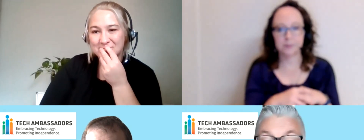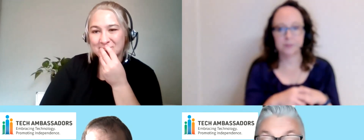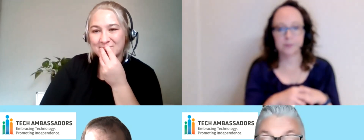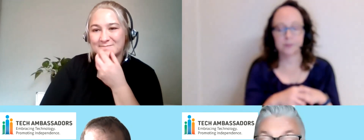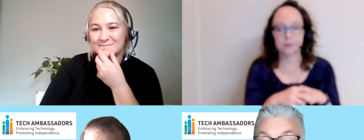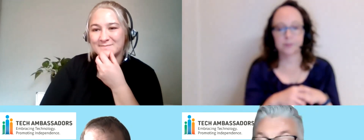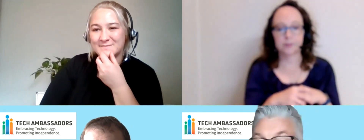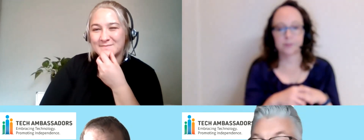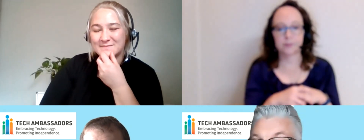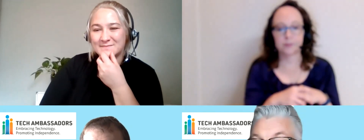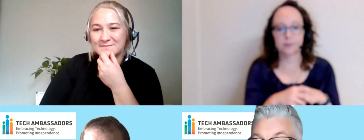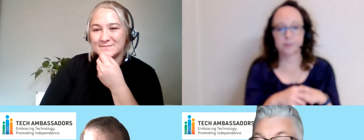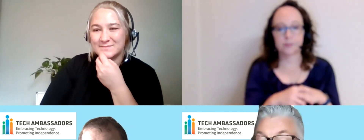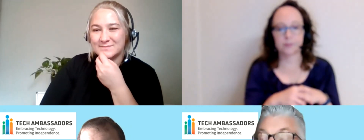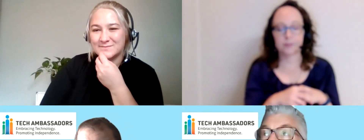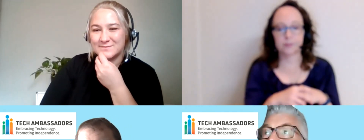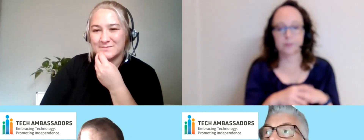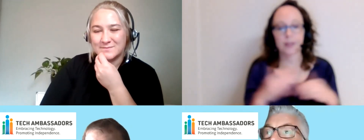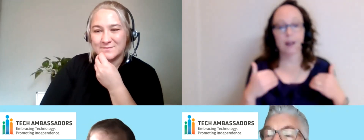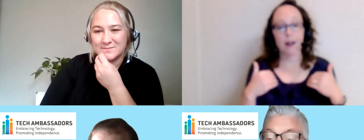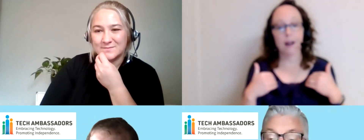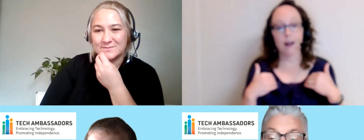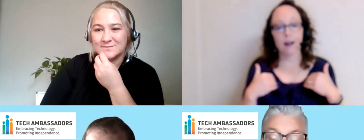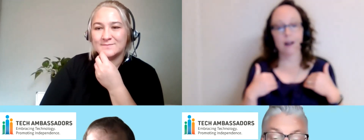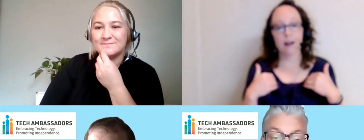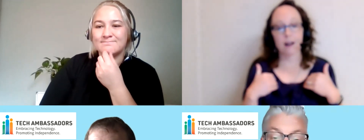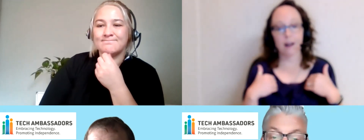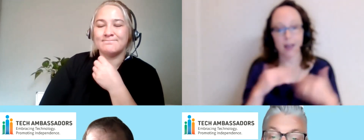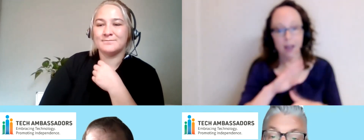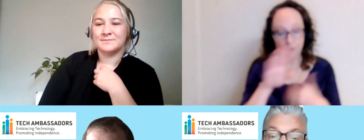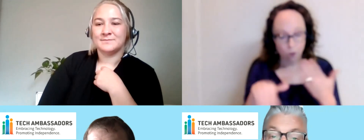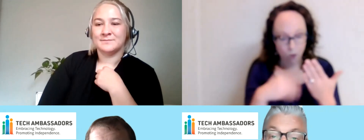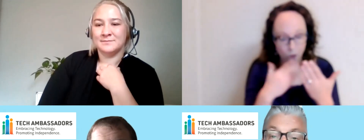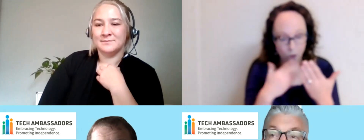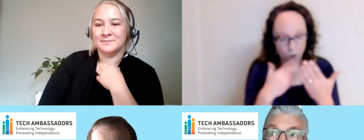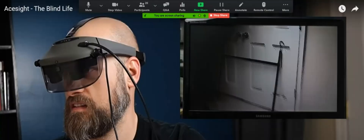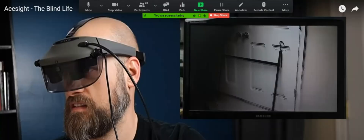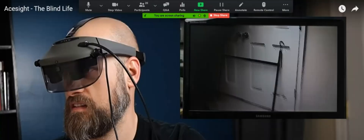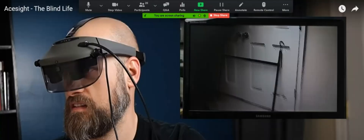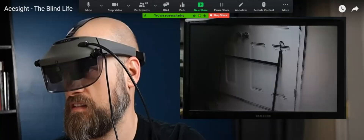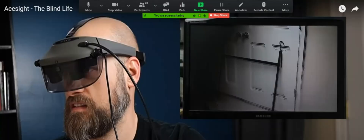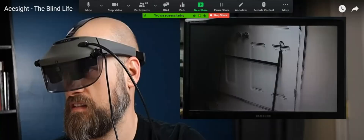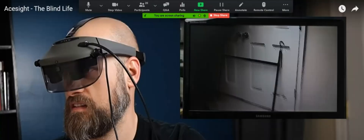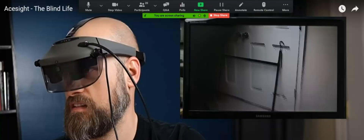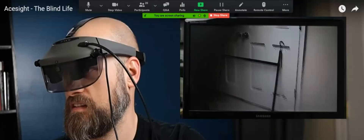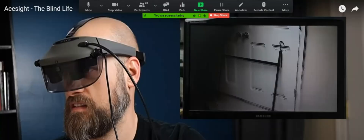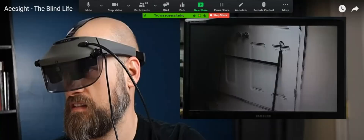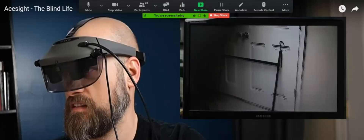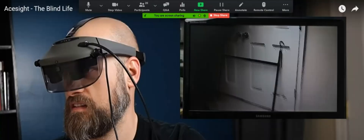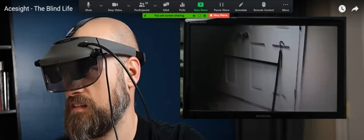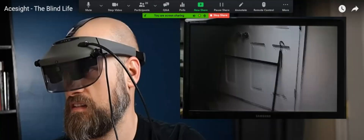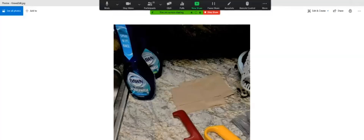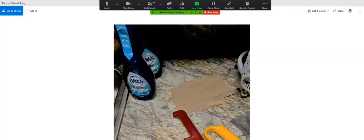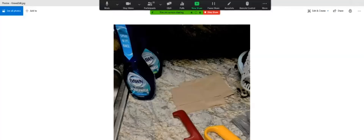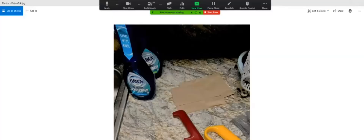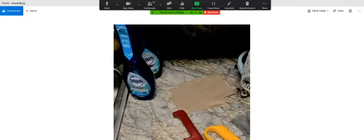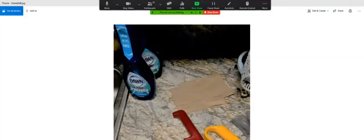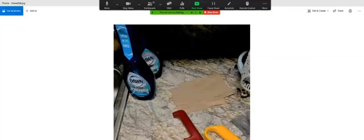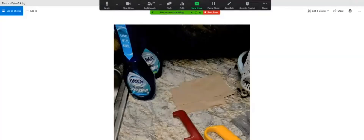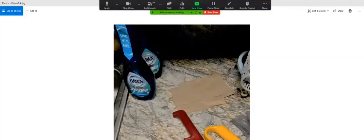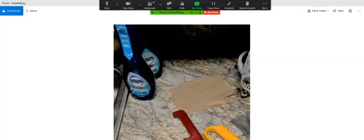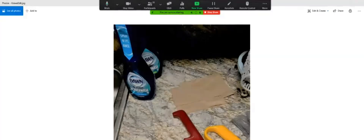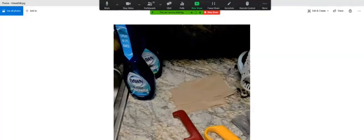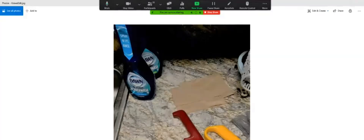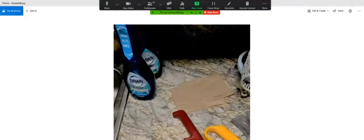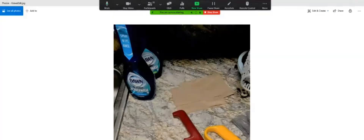in a we could just kind of cycle through them. yeah, that would be good. Right. Can